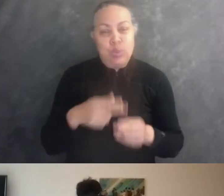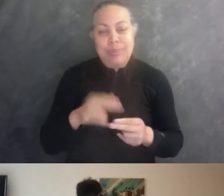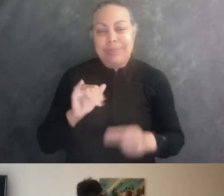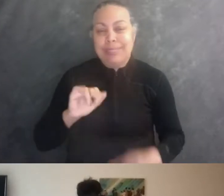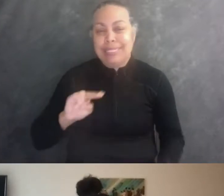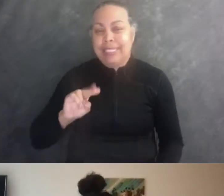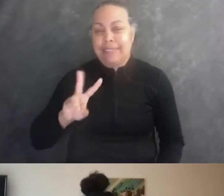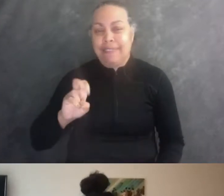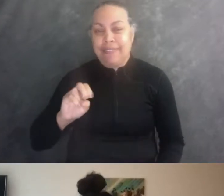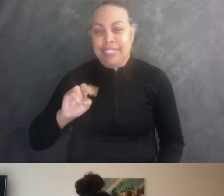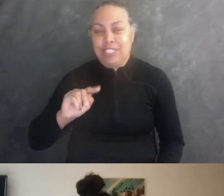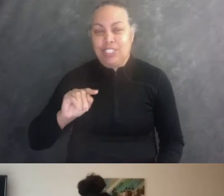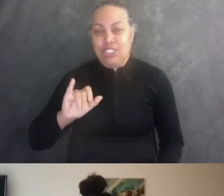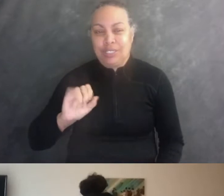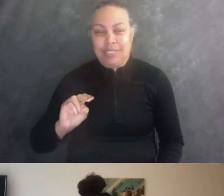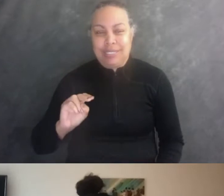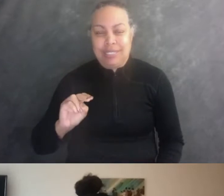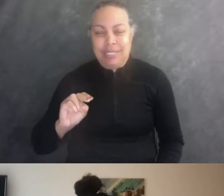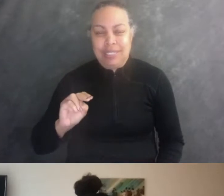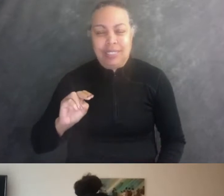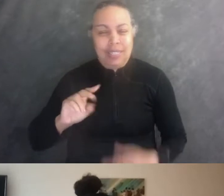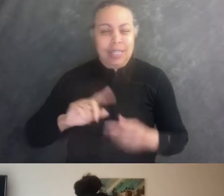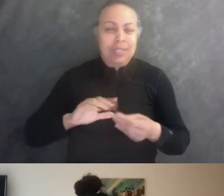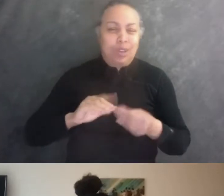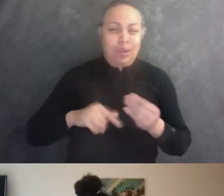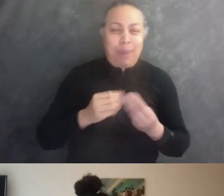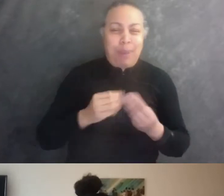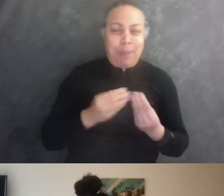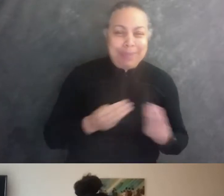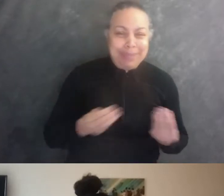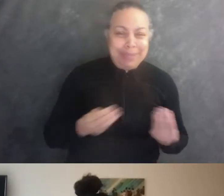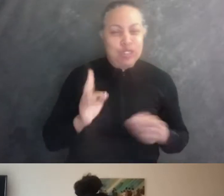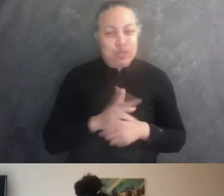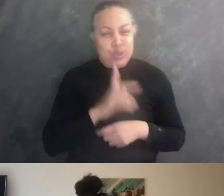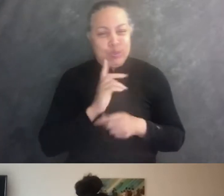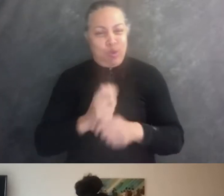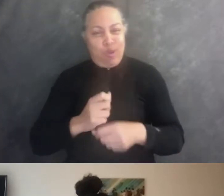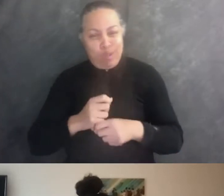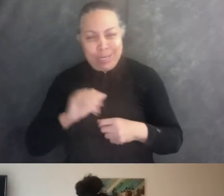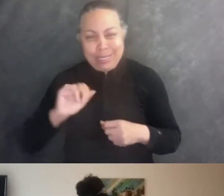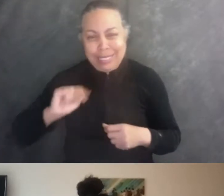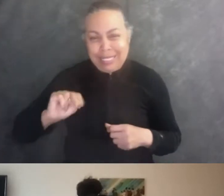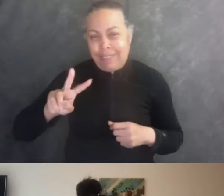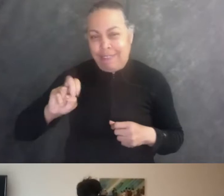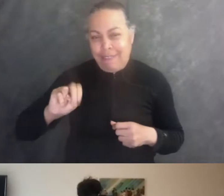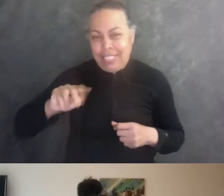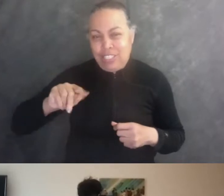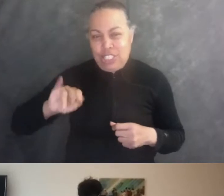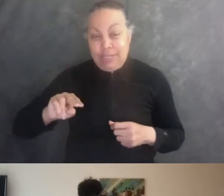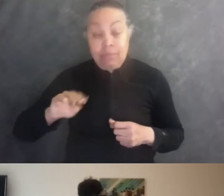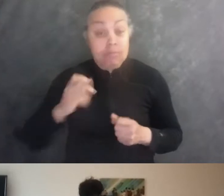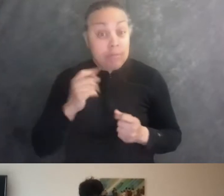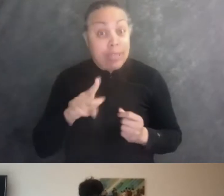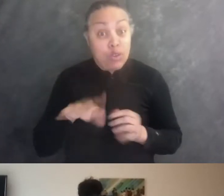right? And when you were talking about materiality, and I wonder what it is about the found objects that you incorporate in